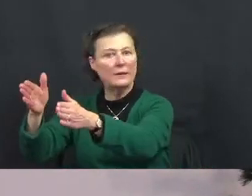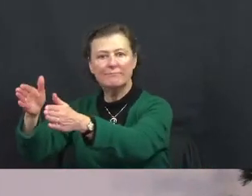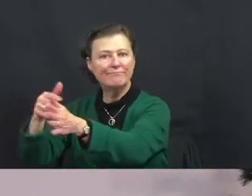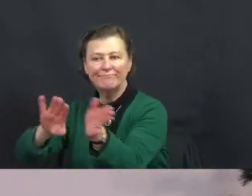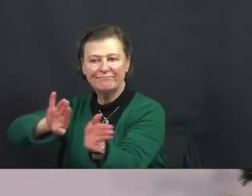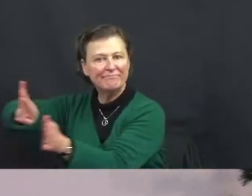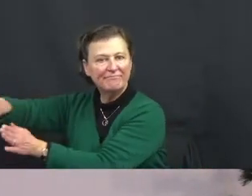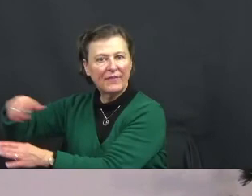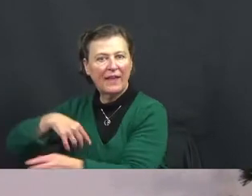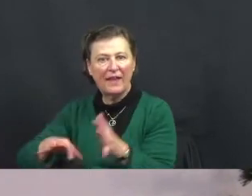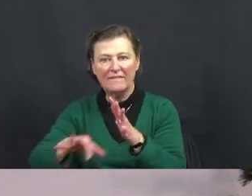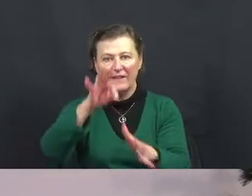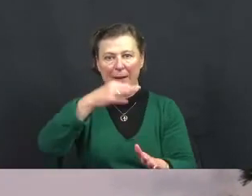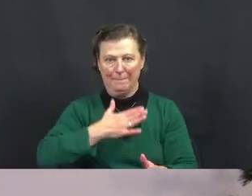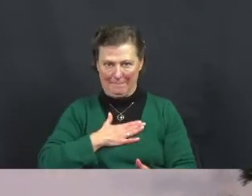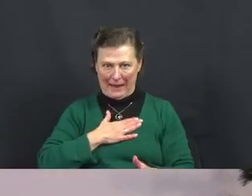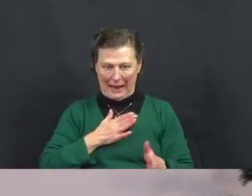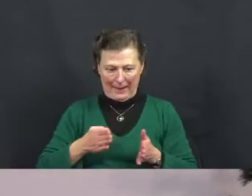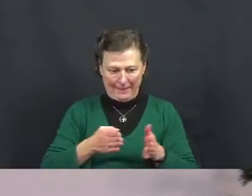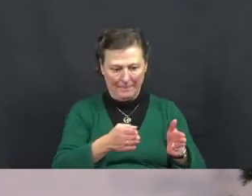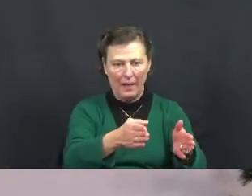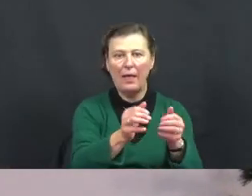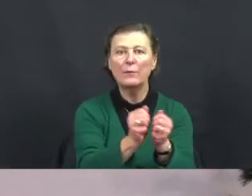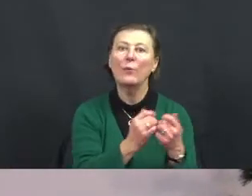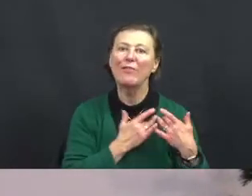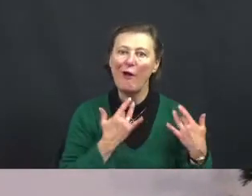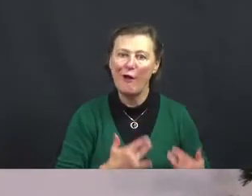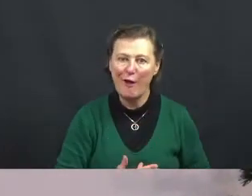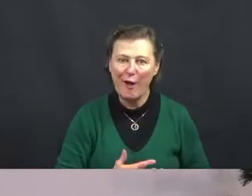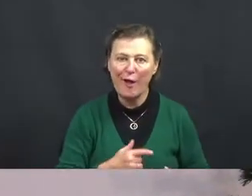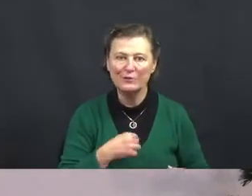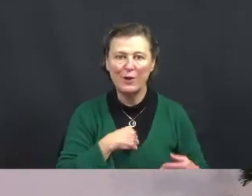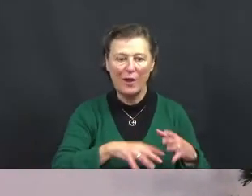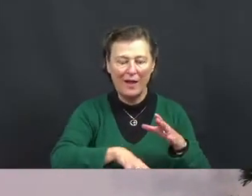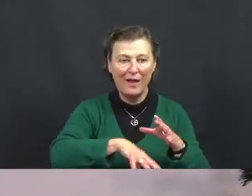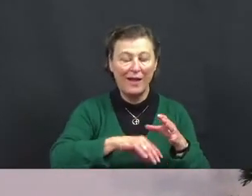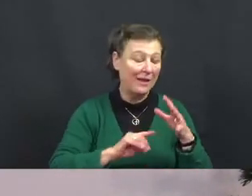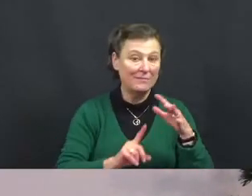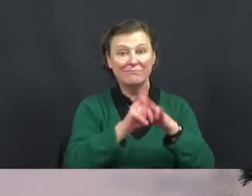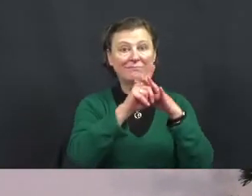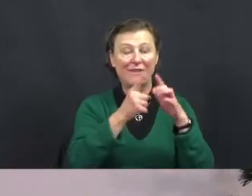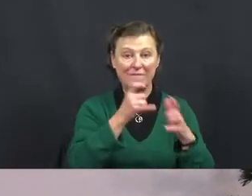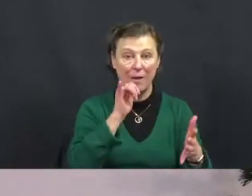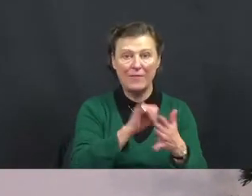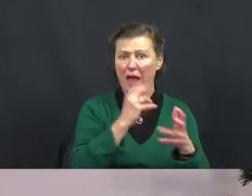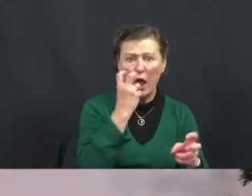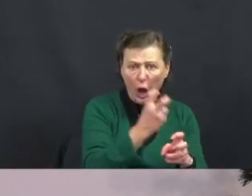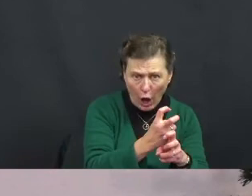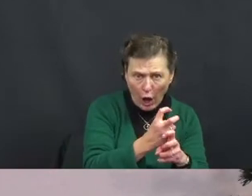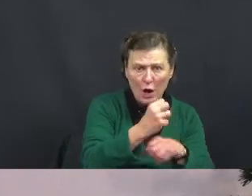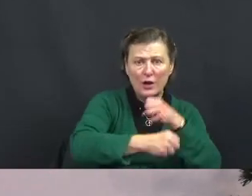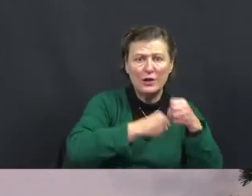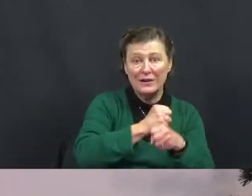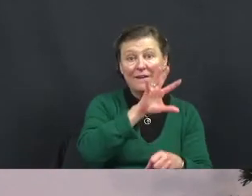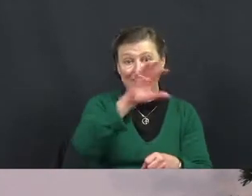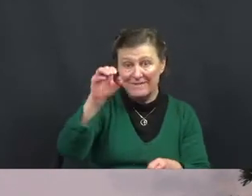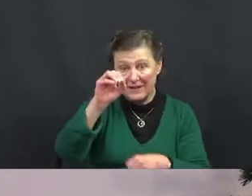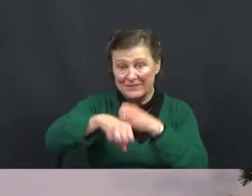life, a path with a heart. And so I emerged from that hard year 50 years ago, the